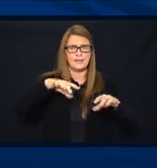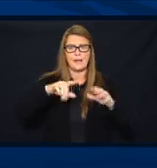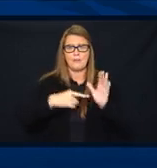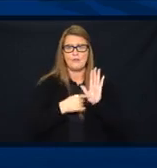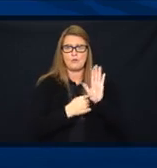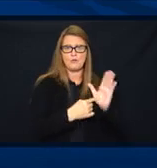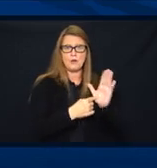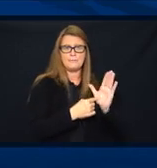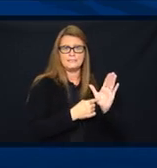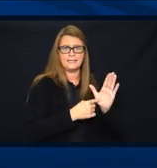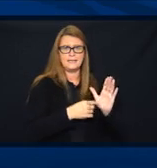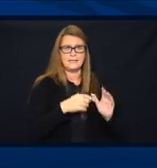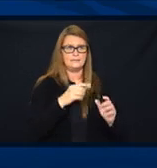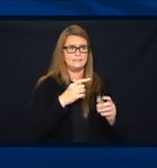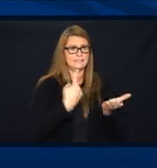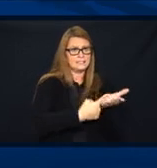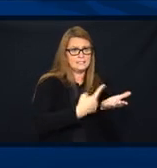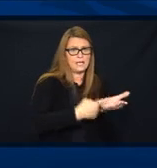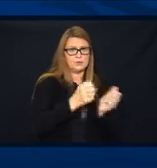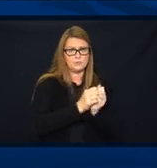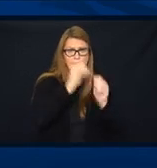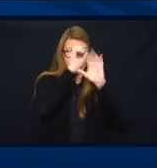Biden administration and the healthcare